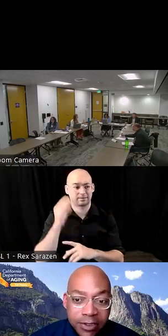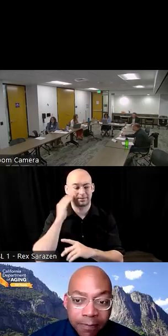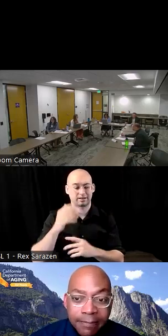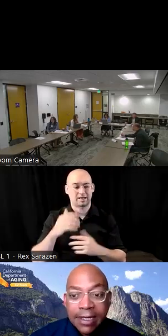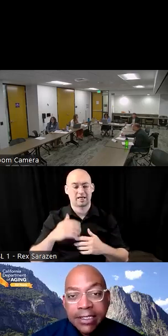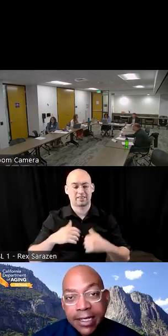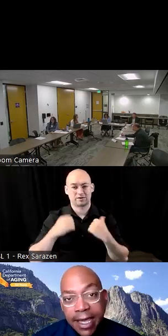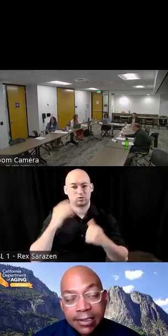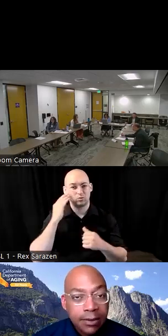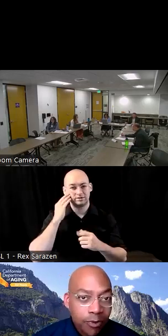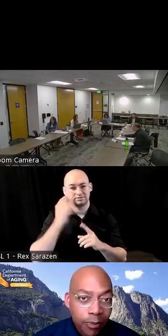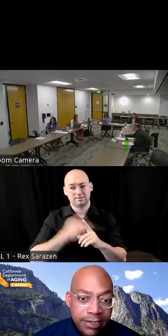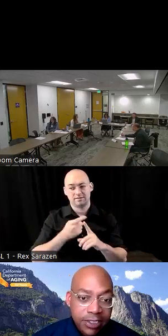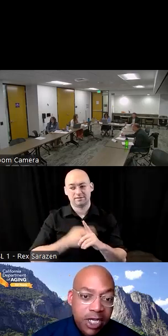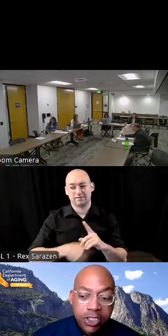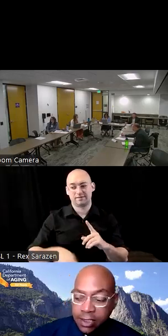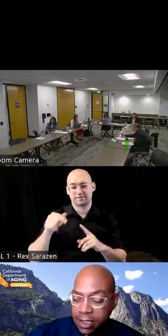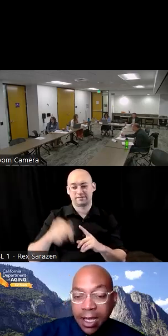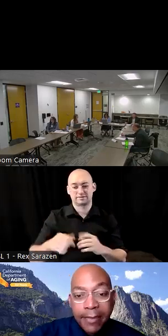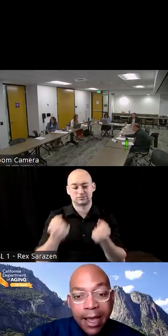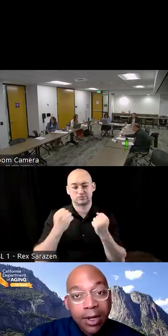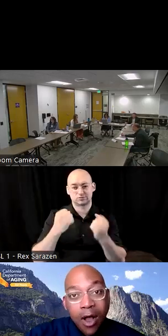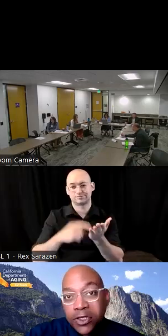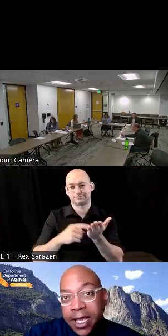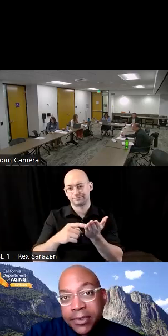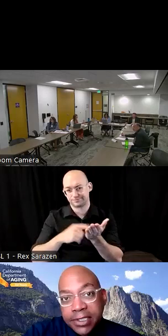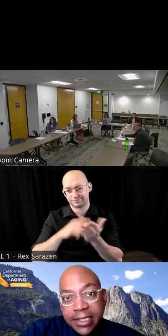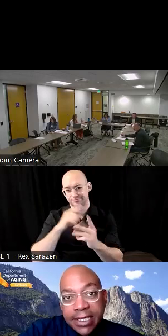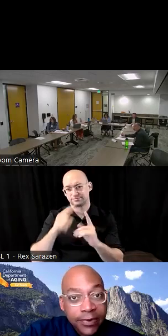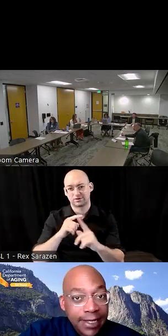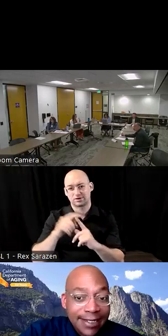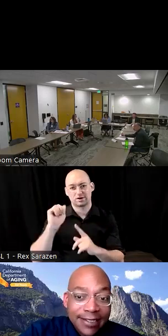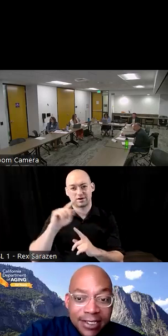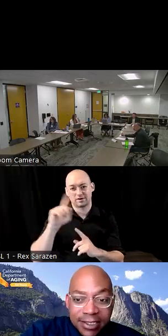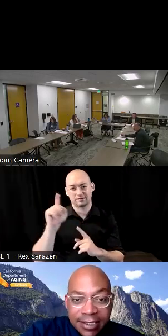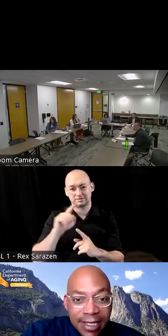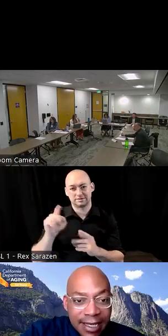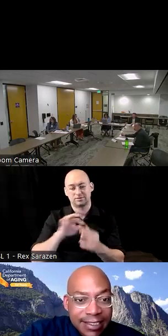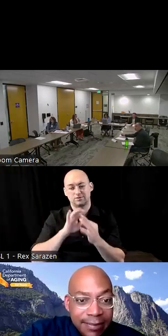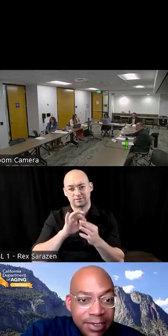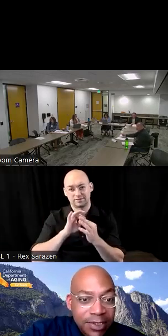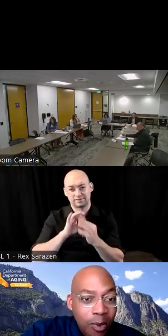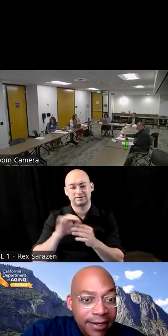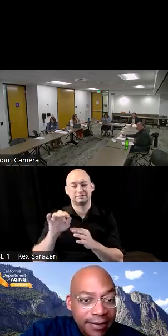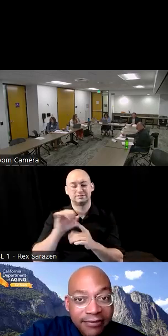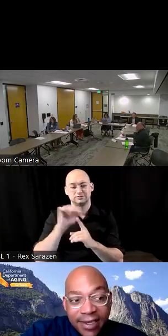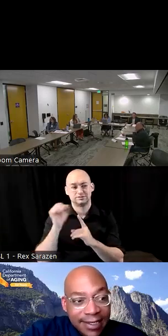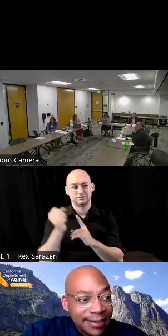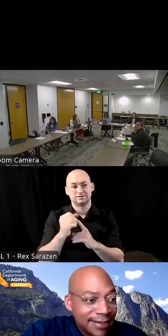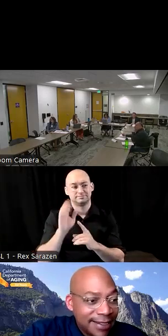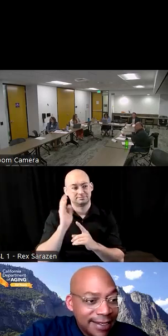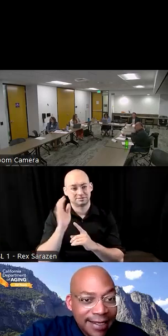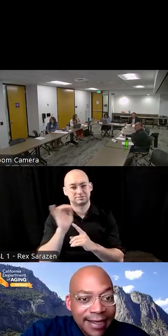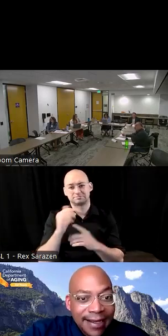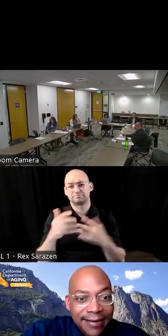Month. So today's robust discussion about Alzheimer's disease and related conditions seems quite